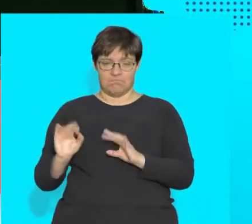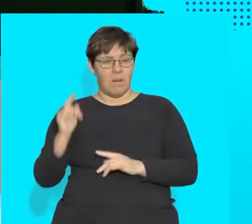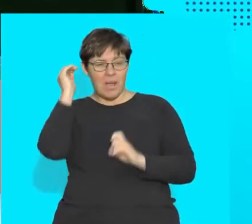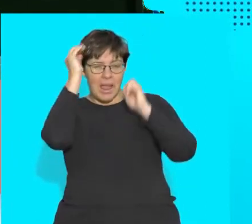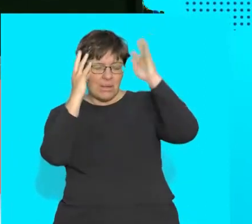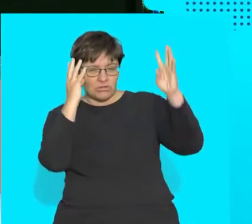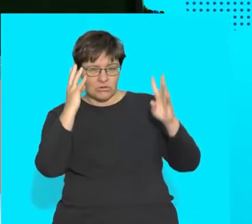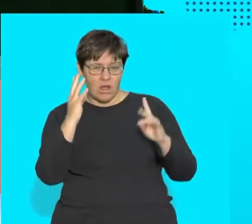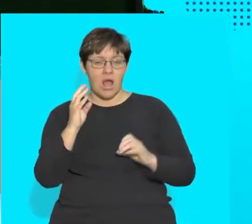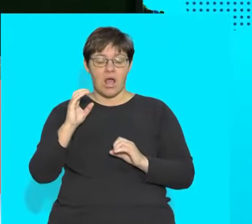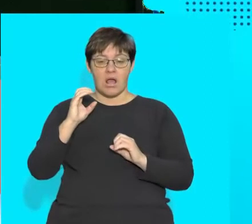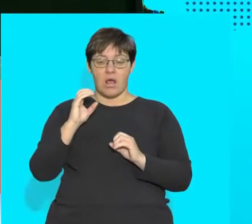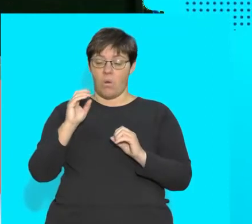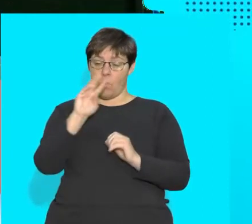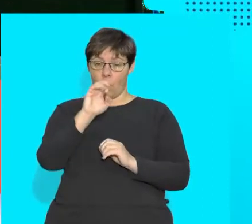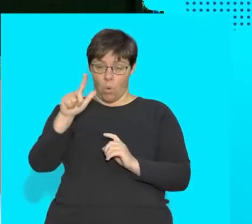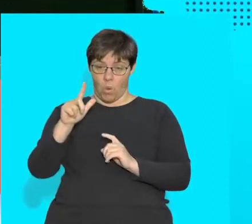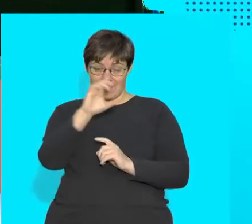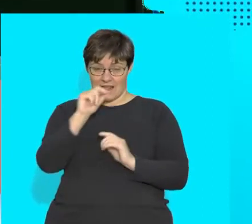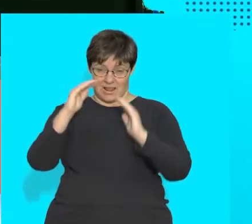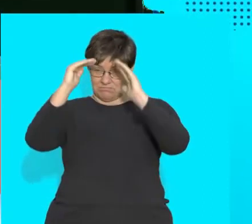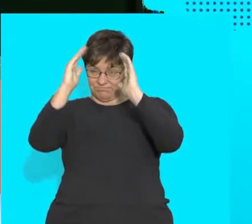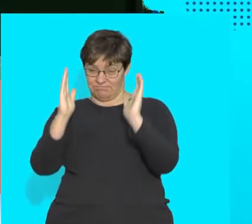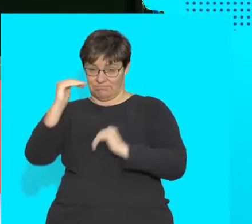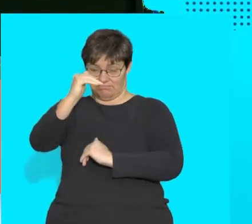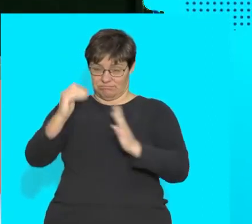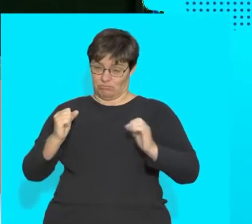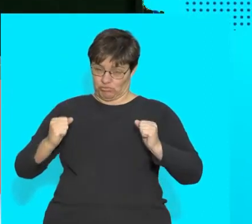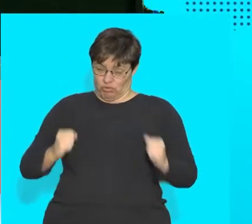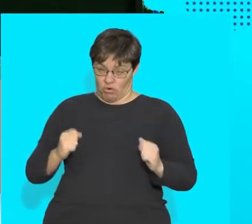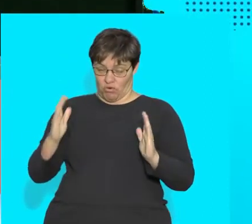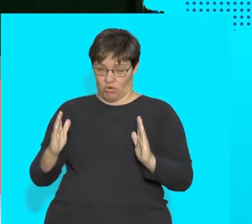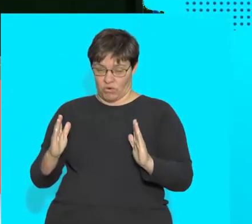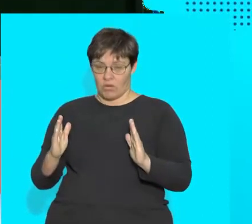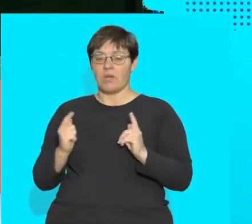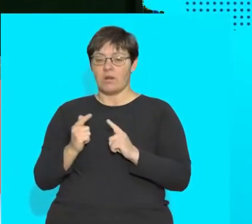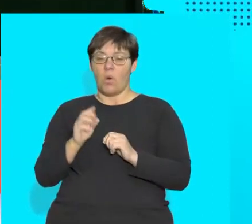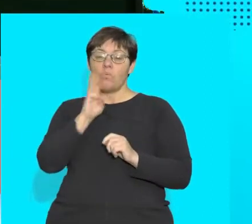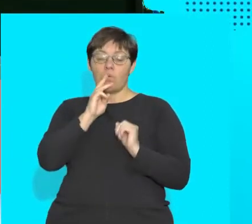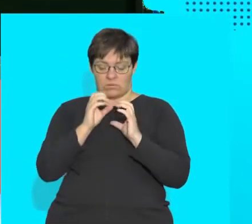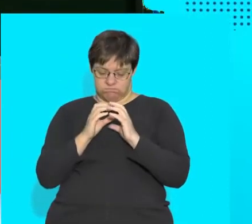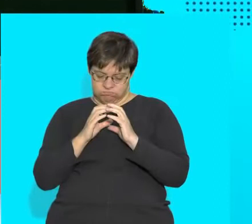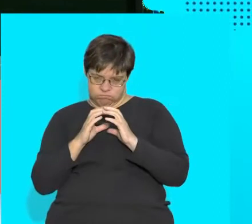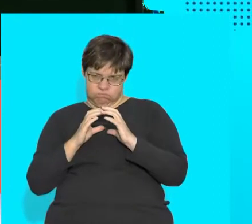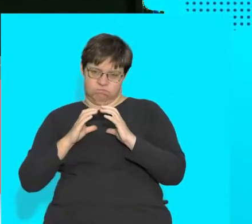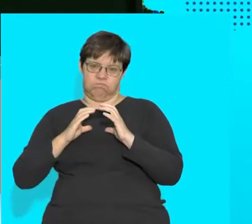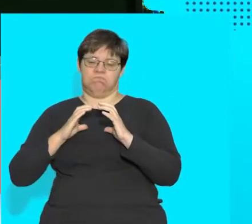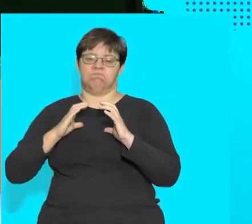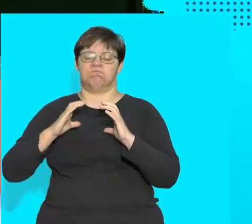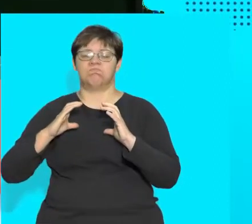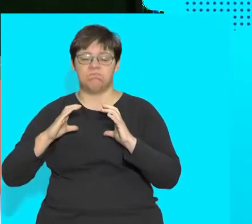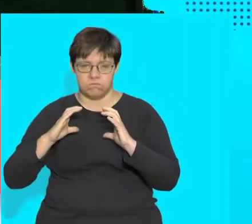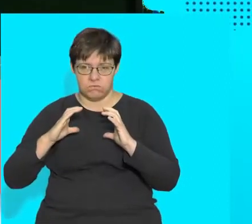now imagine, we've got a strong cell wall that's rigid. And when a plant is well watered,